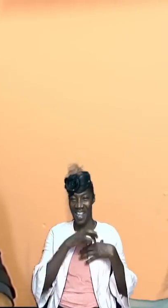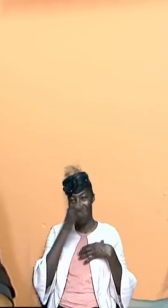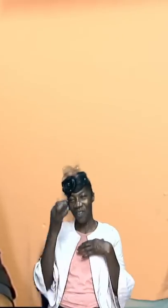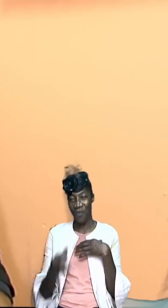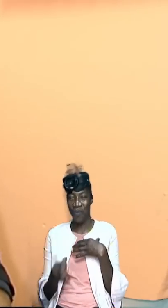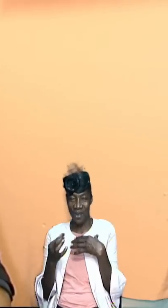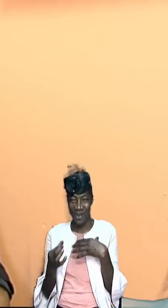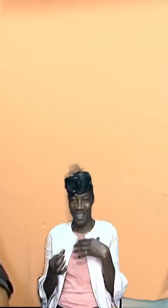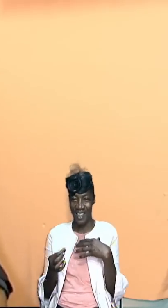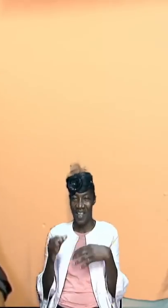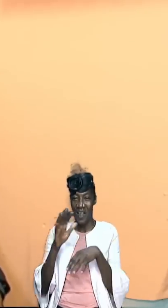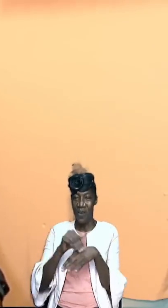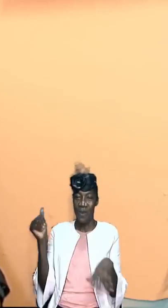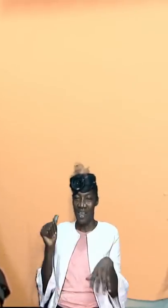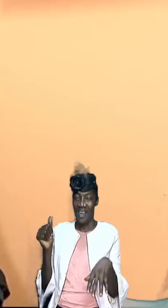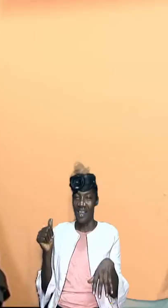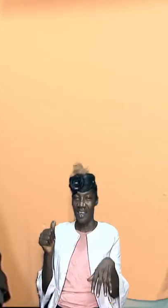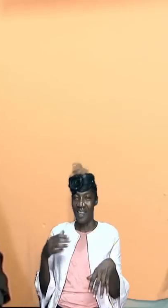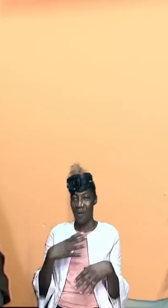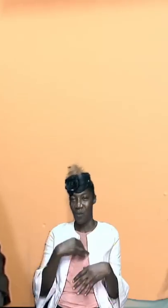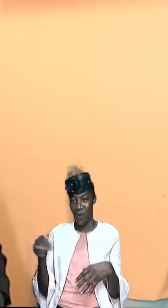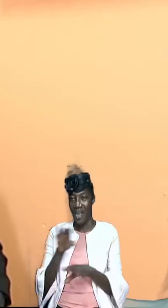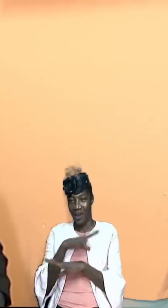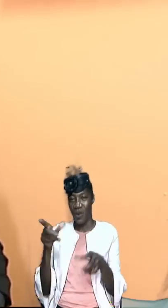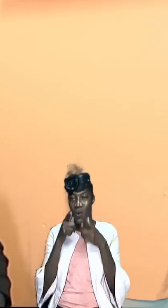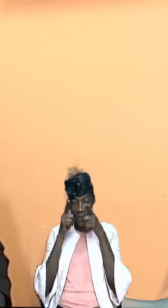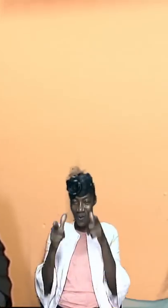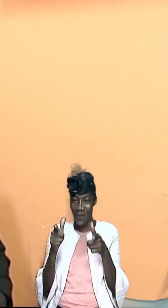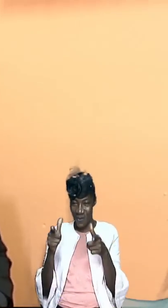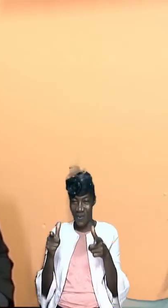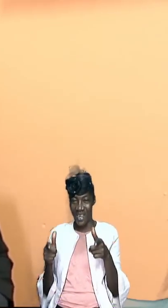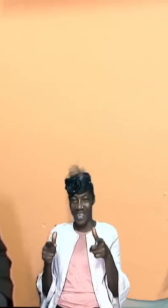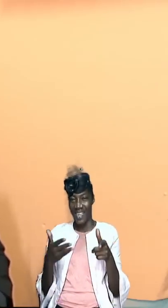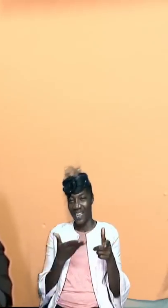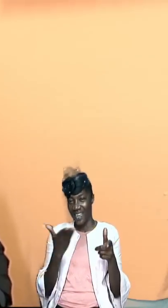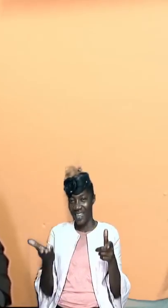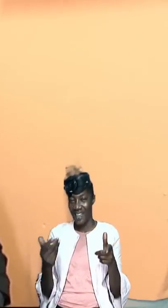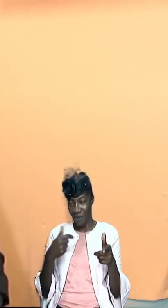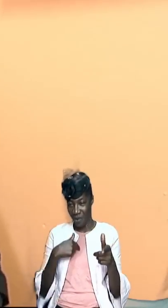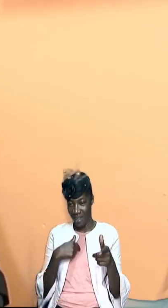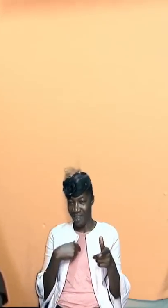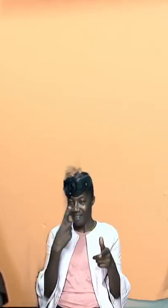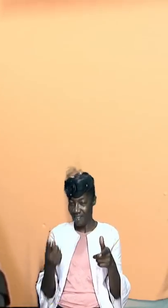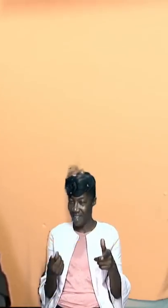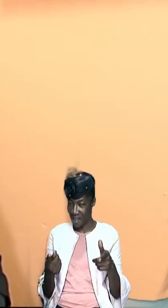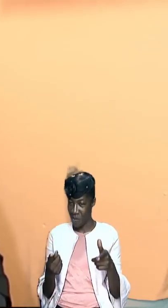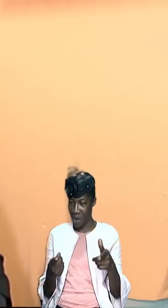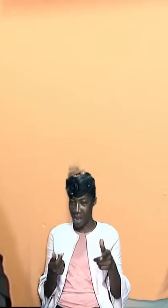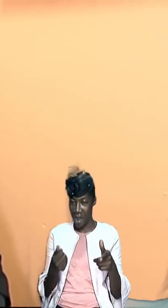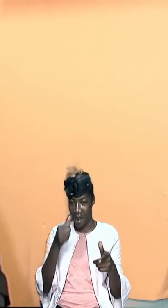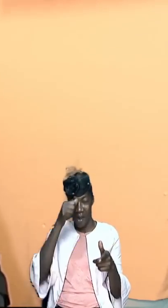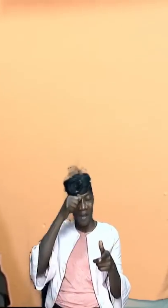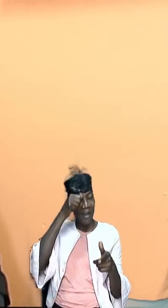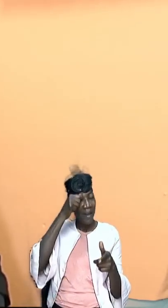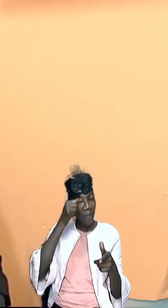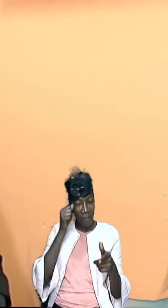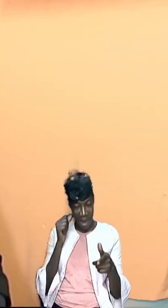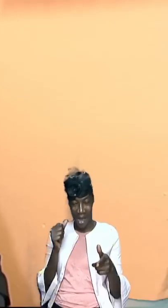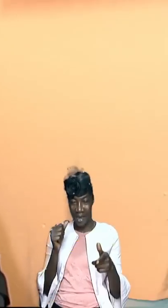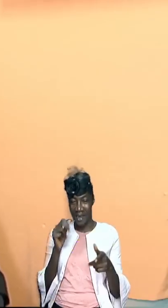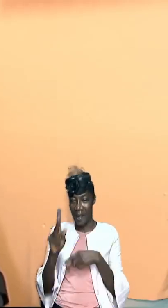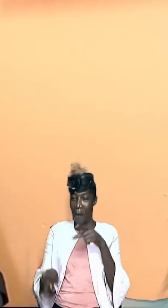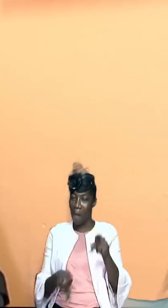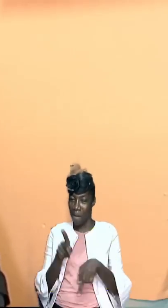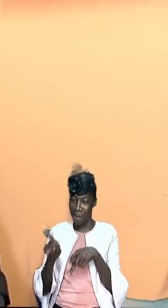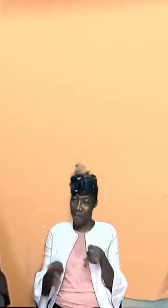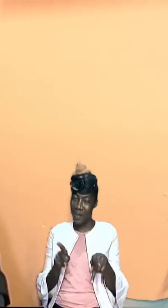white. We call him white, but he don't look like this. This is white. And you say we are black people, and I take it that